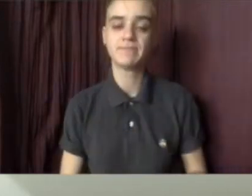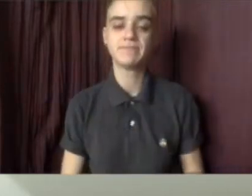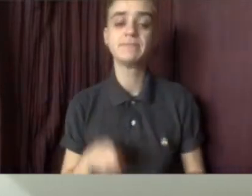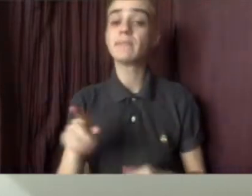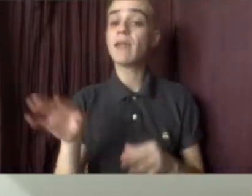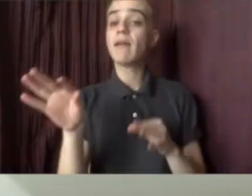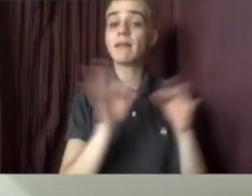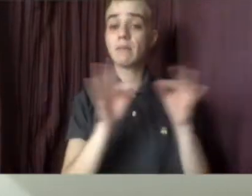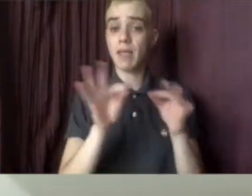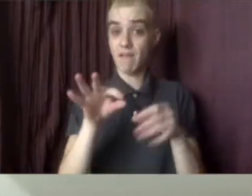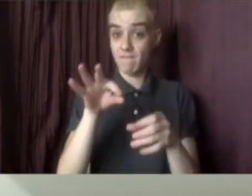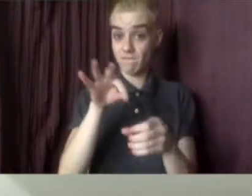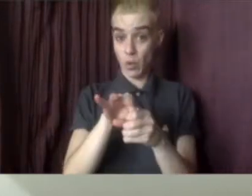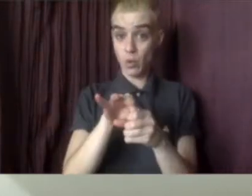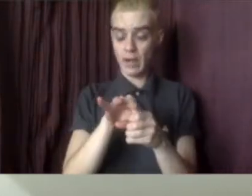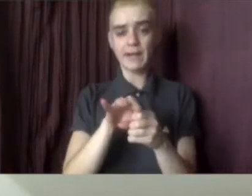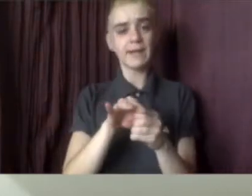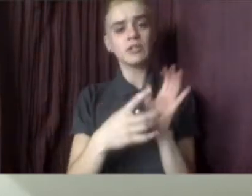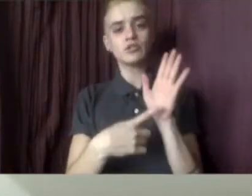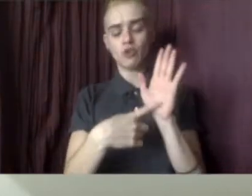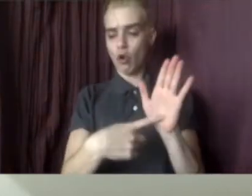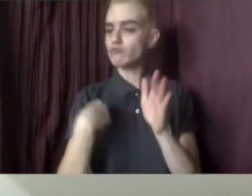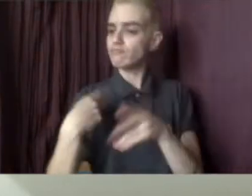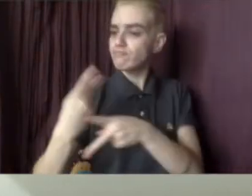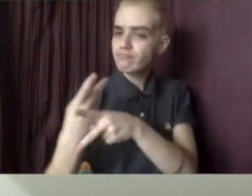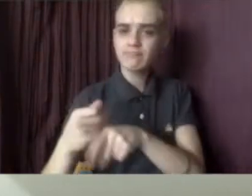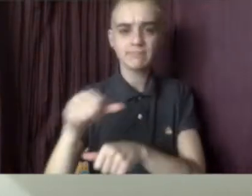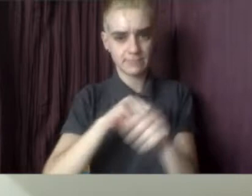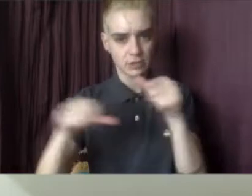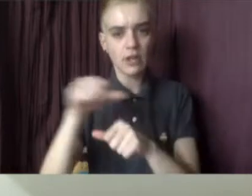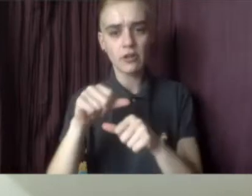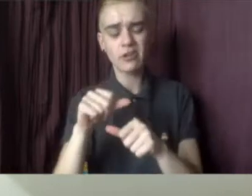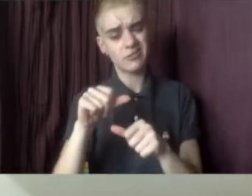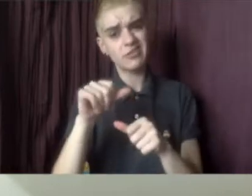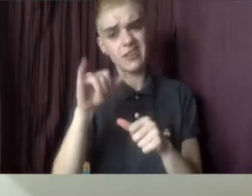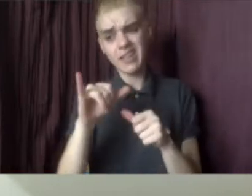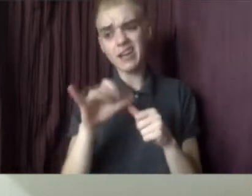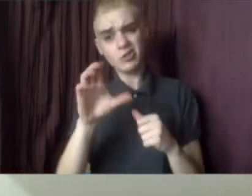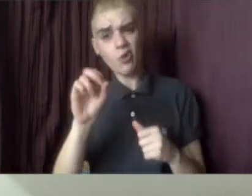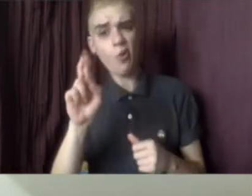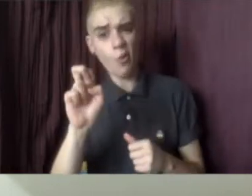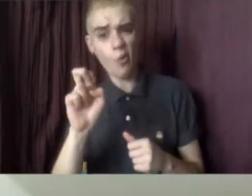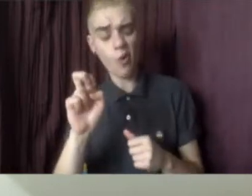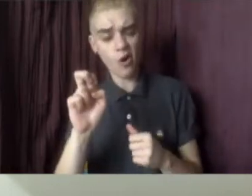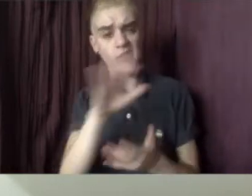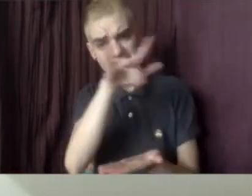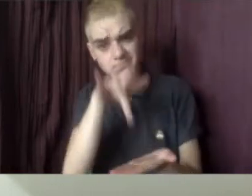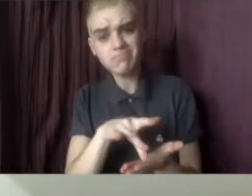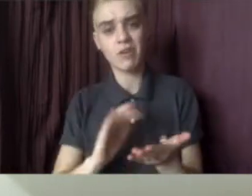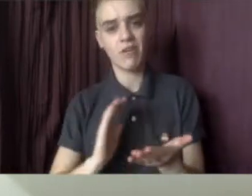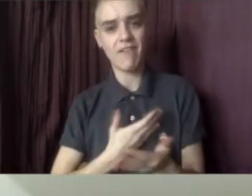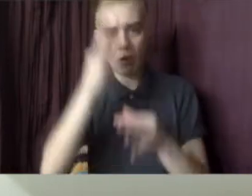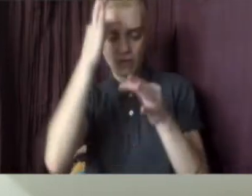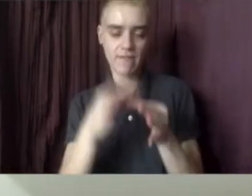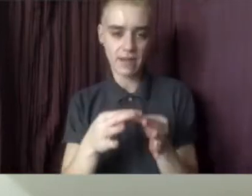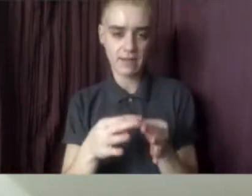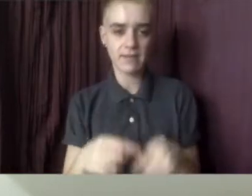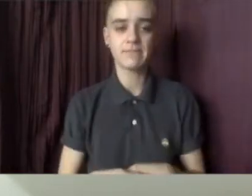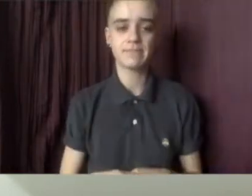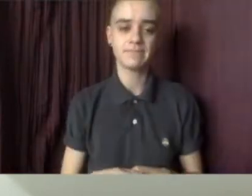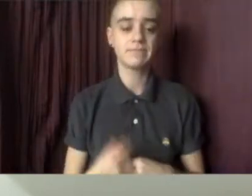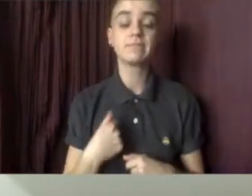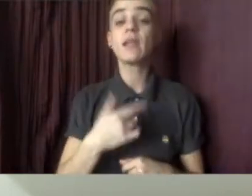the 2020 election season, building upon what we had done ecumenically in 2018 for the midterms and 2016 before